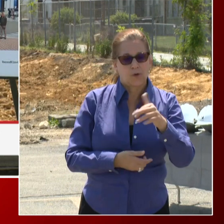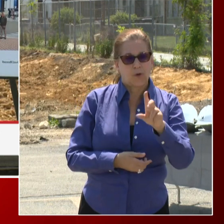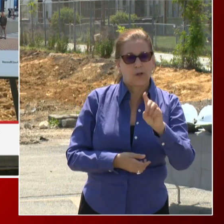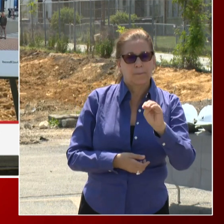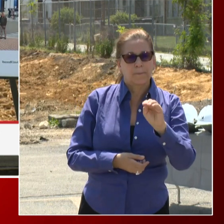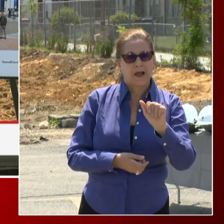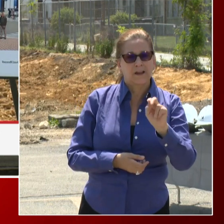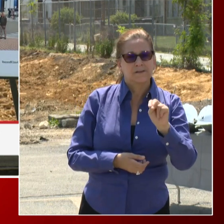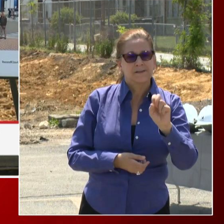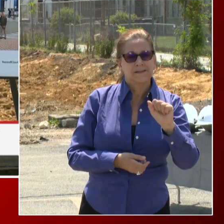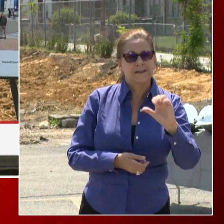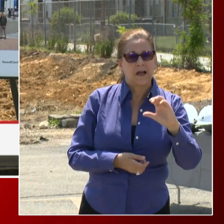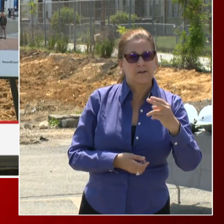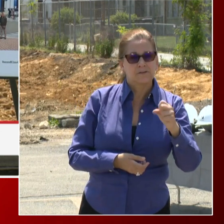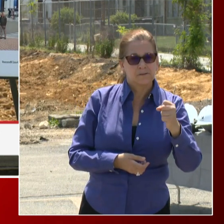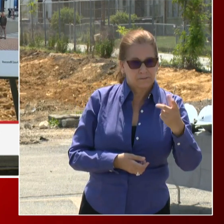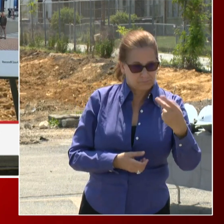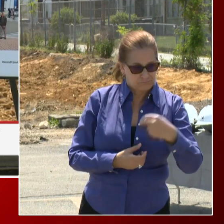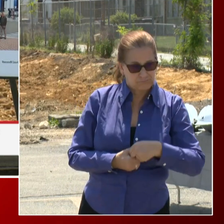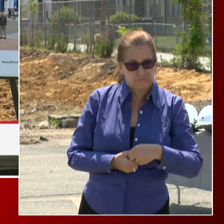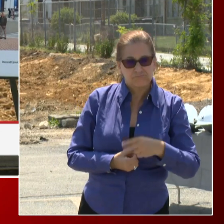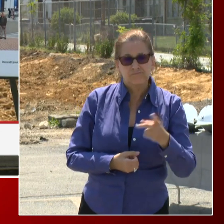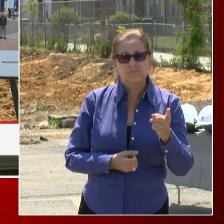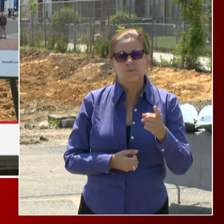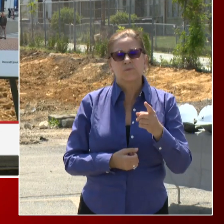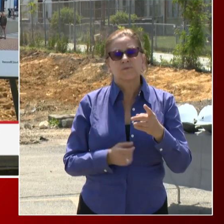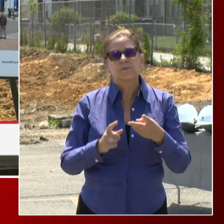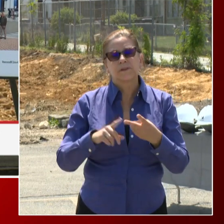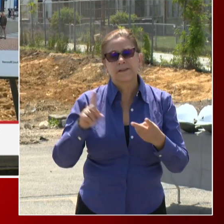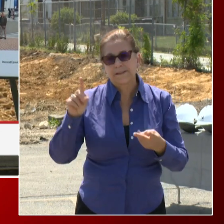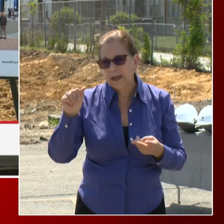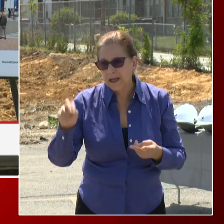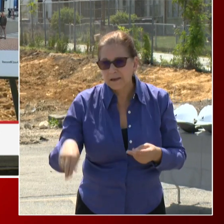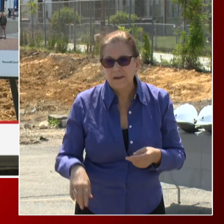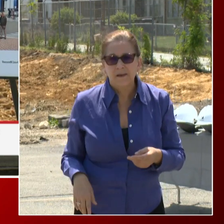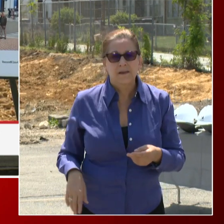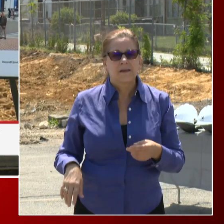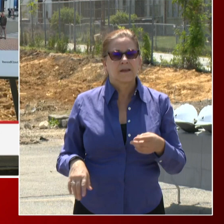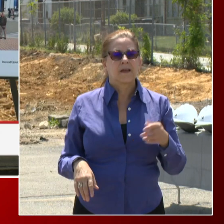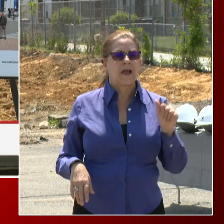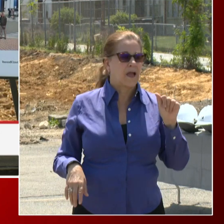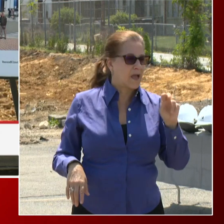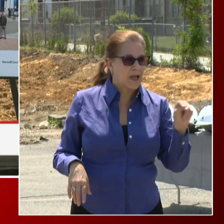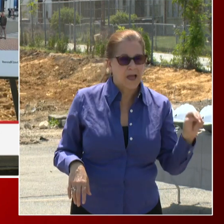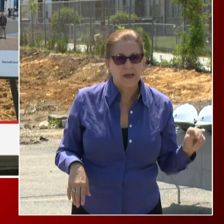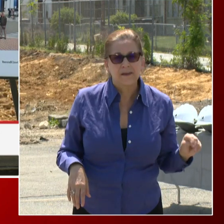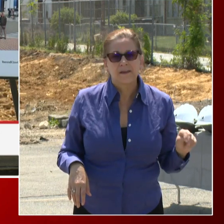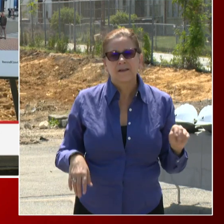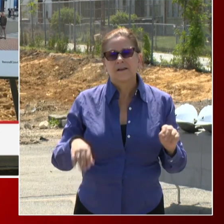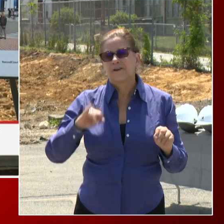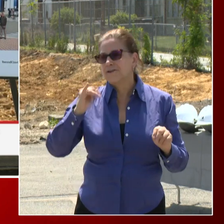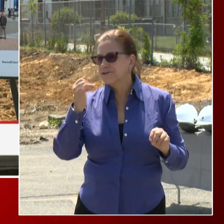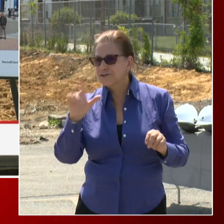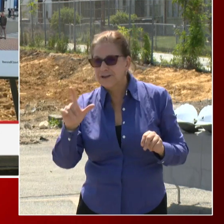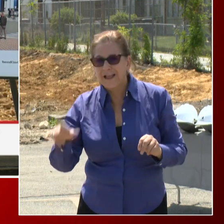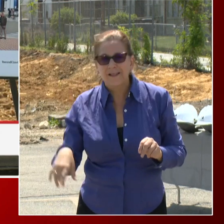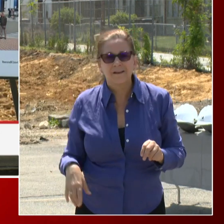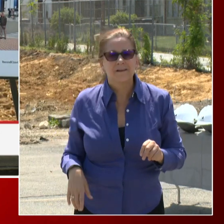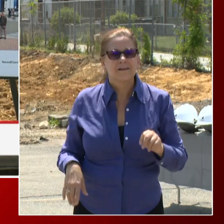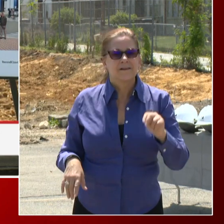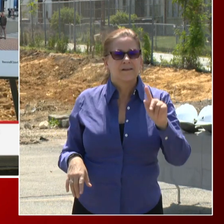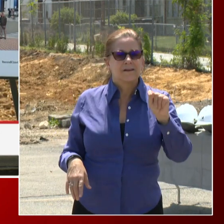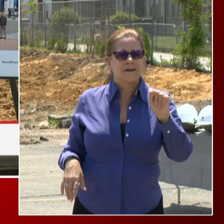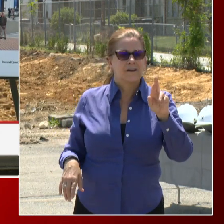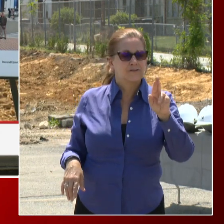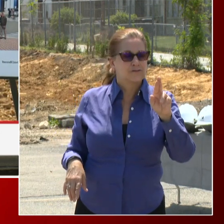Margaret Anadu, as well as Dan Alger, Alan Sage, and Jill Nye. the Trammell Crow CBRE team,